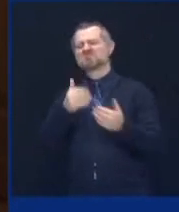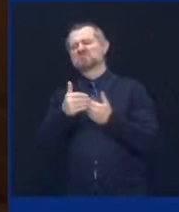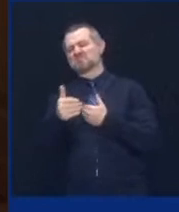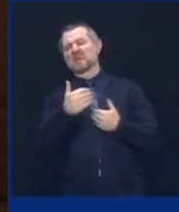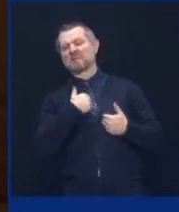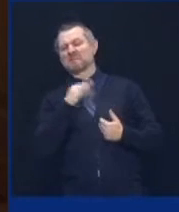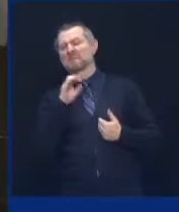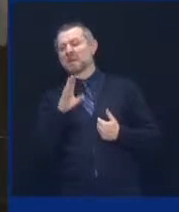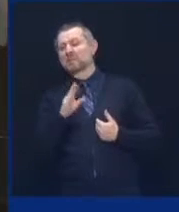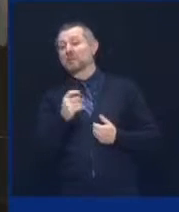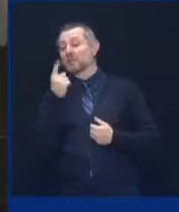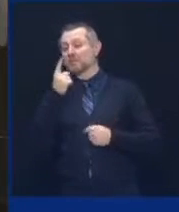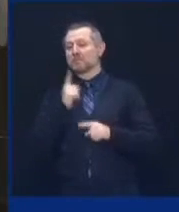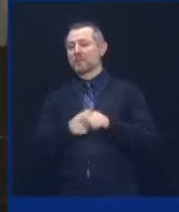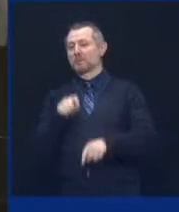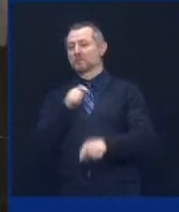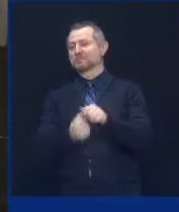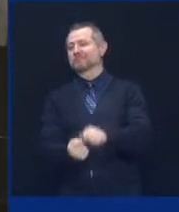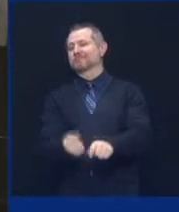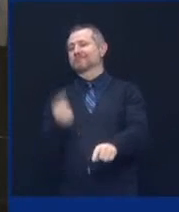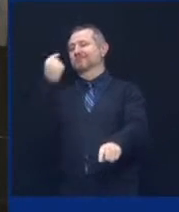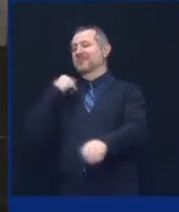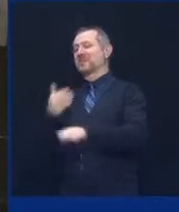as well.